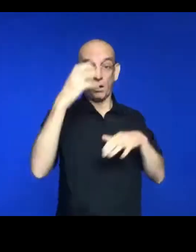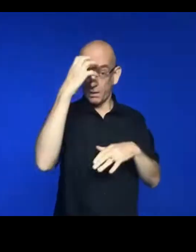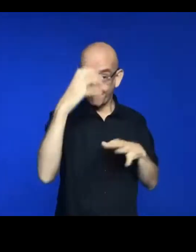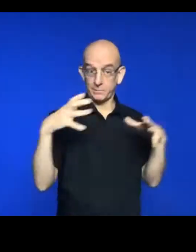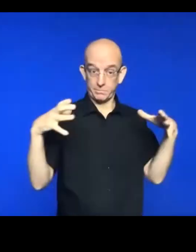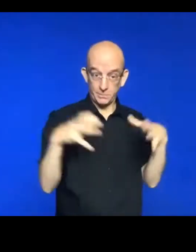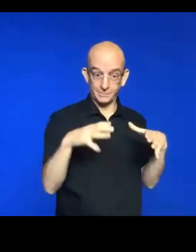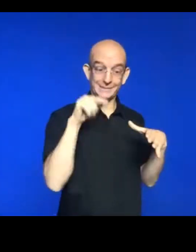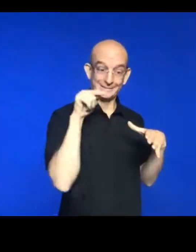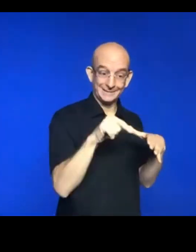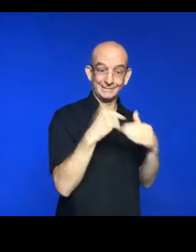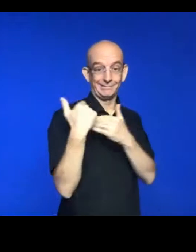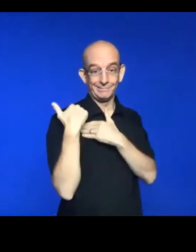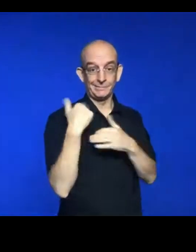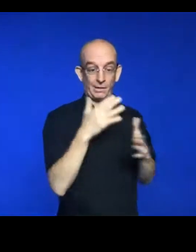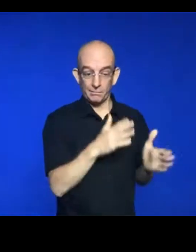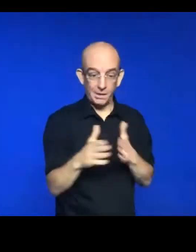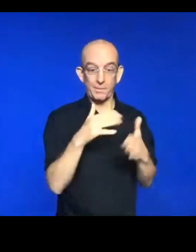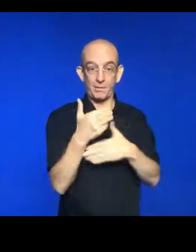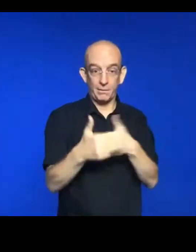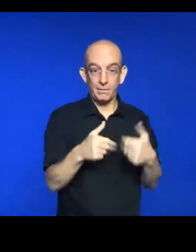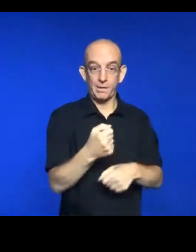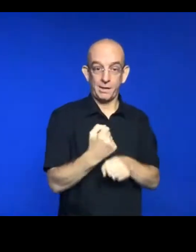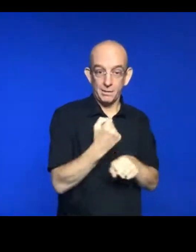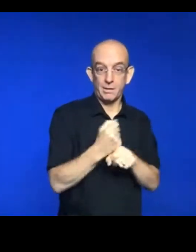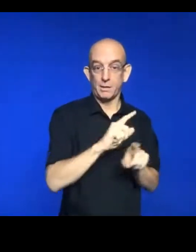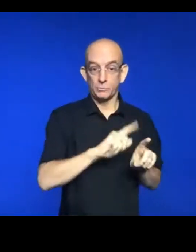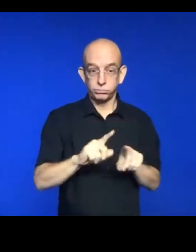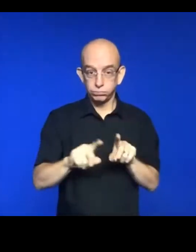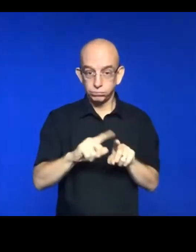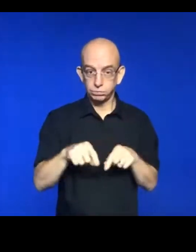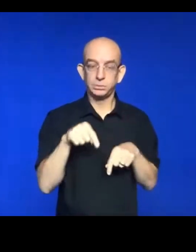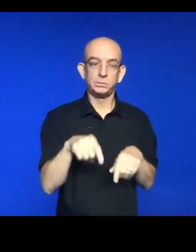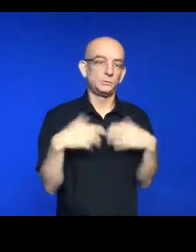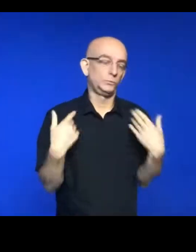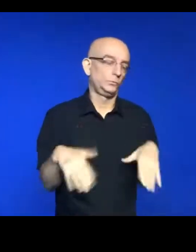important recommendations that we need to be taken into consideration when